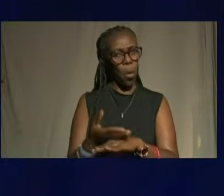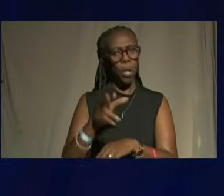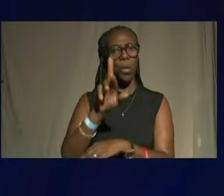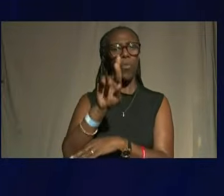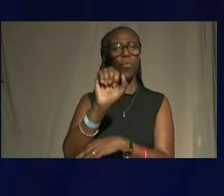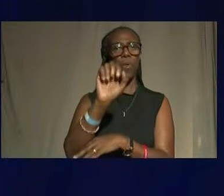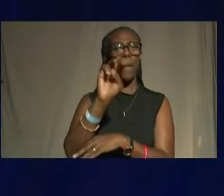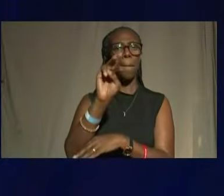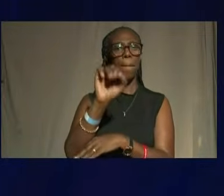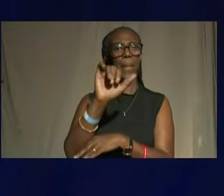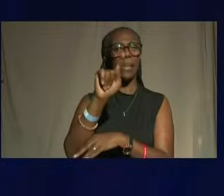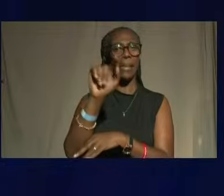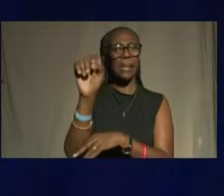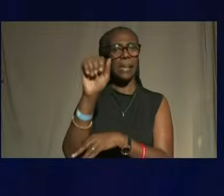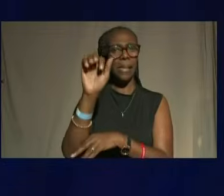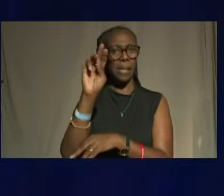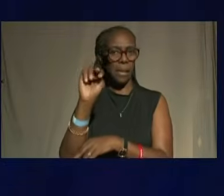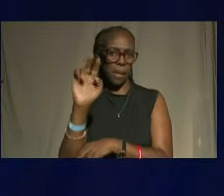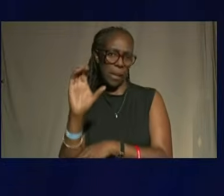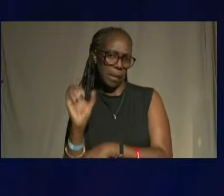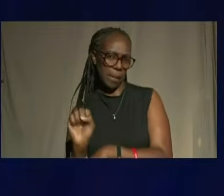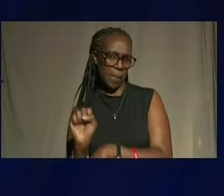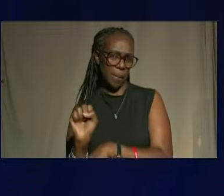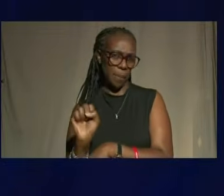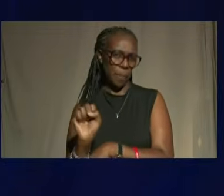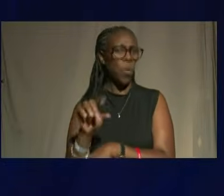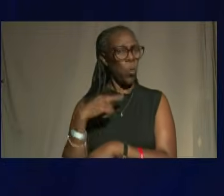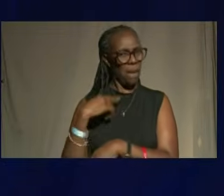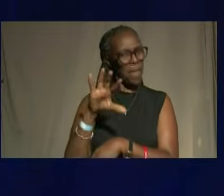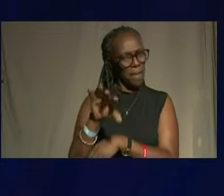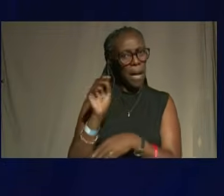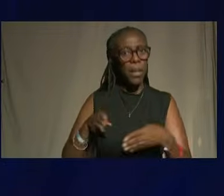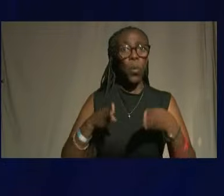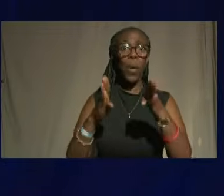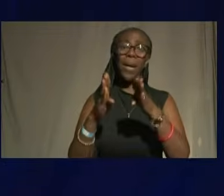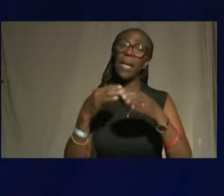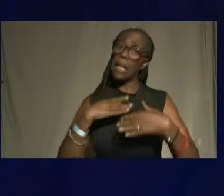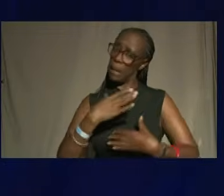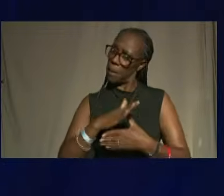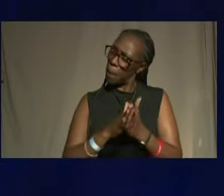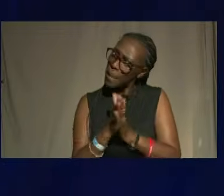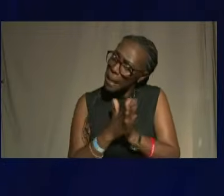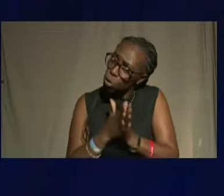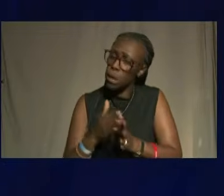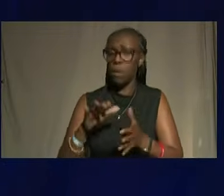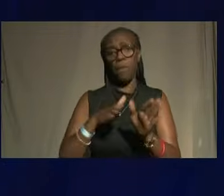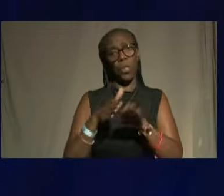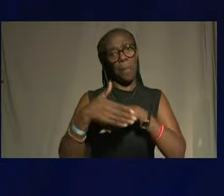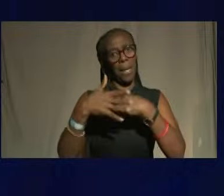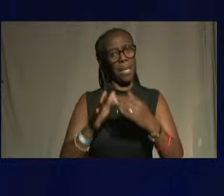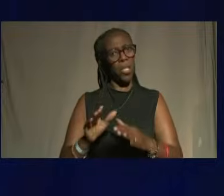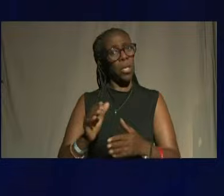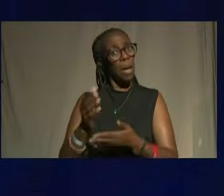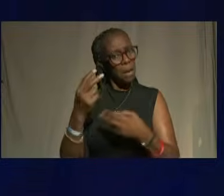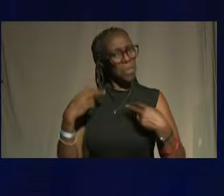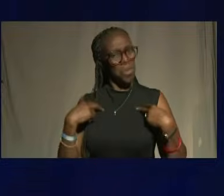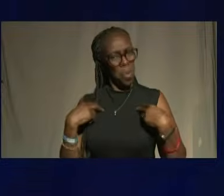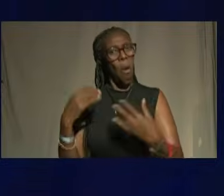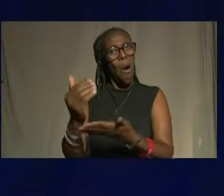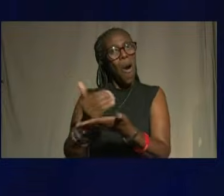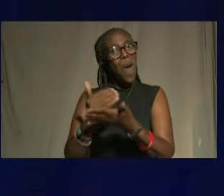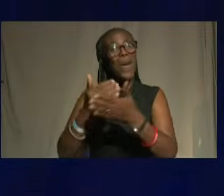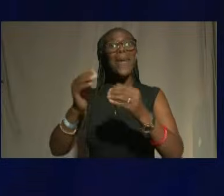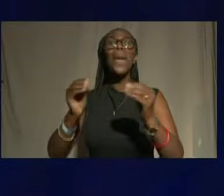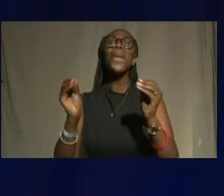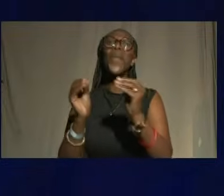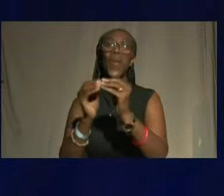We need to find a way, in the best interest of Jamaicans, to have them earn more. And that's why Team PNP is looking